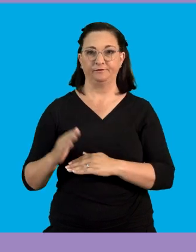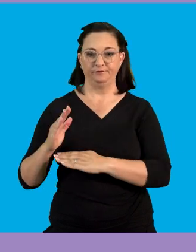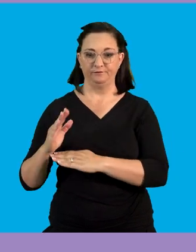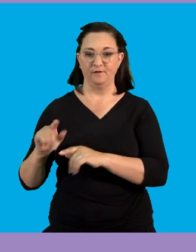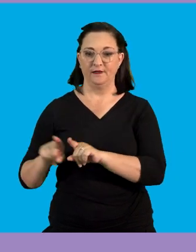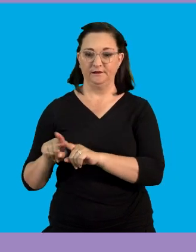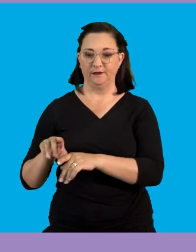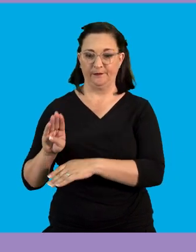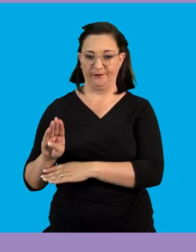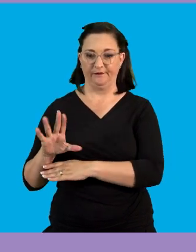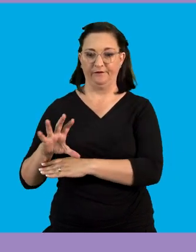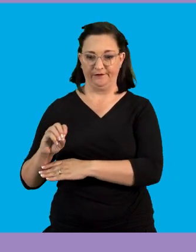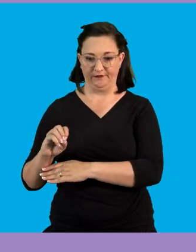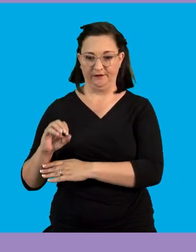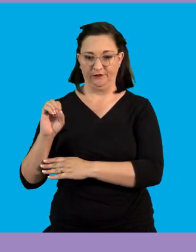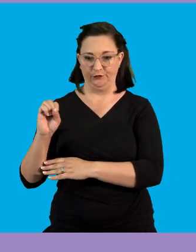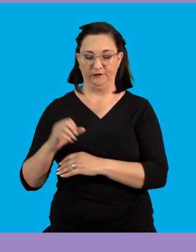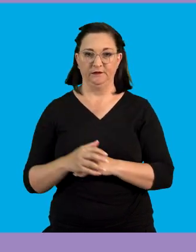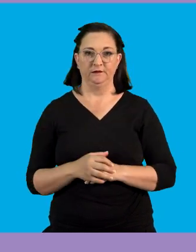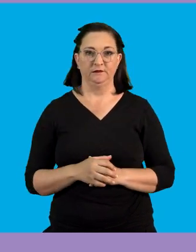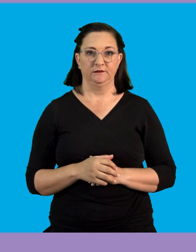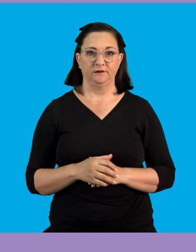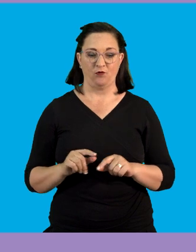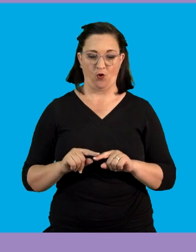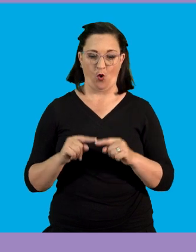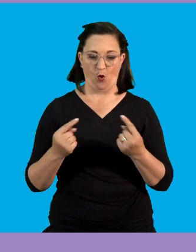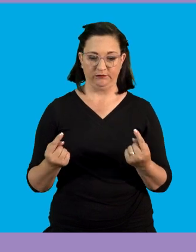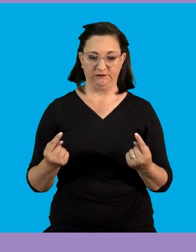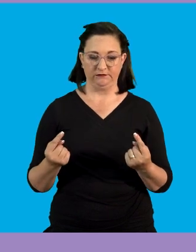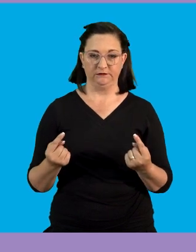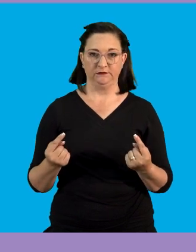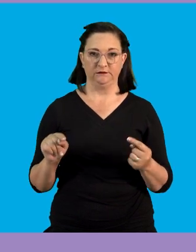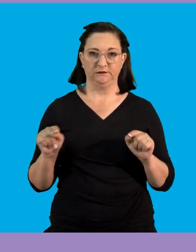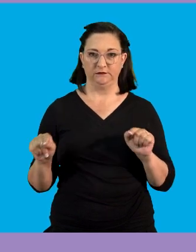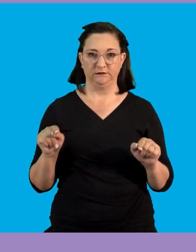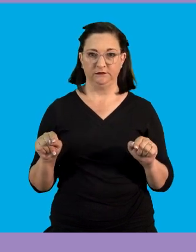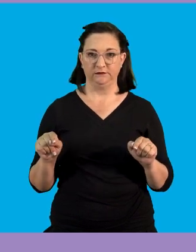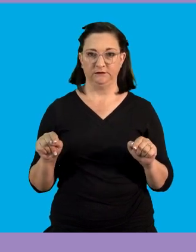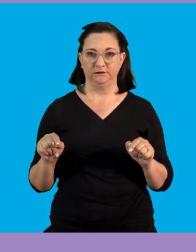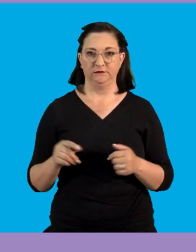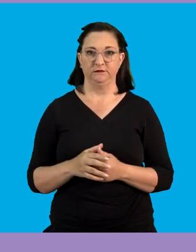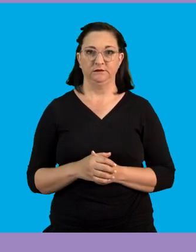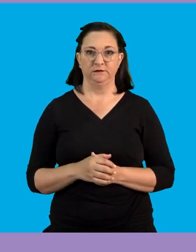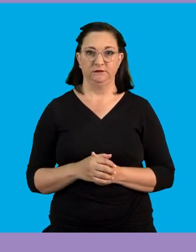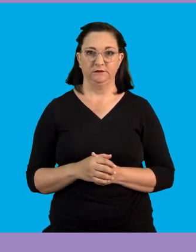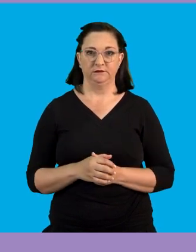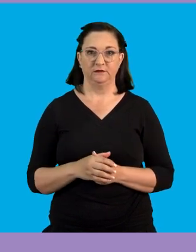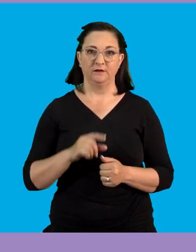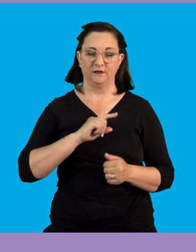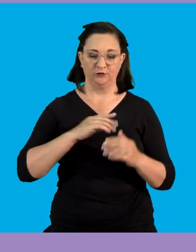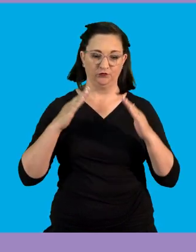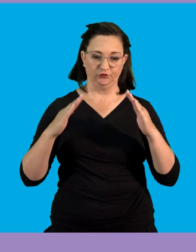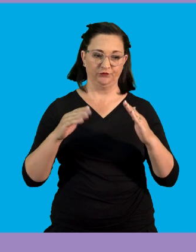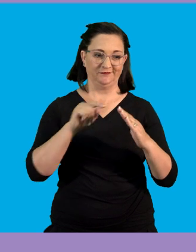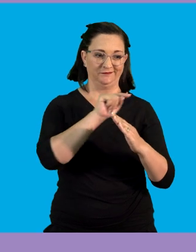50 degrees, that means angle B is also 50 degrees. And again, opposite sides, if